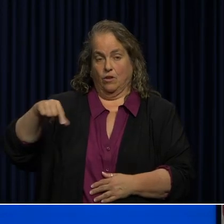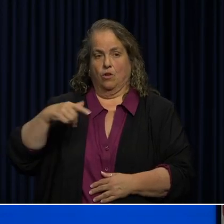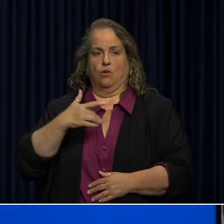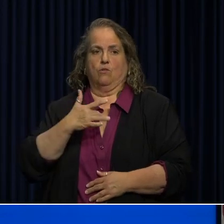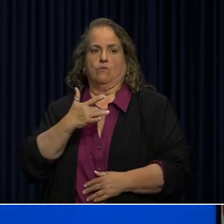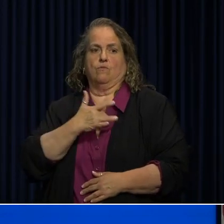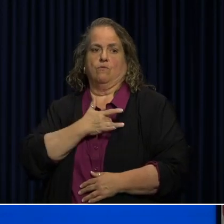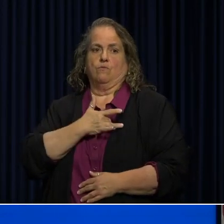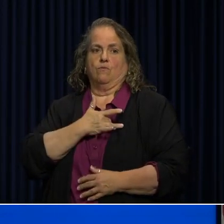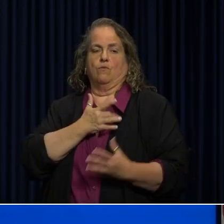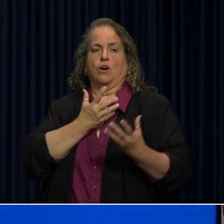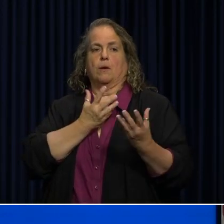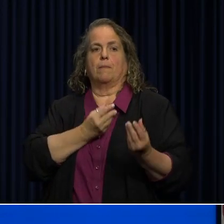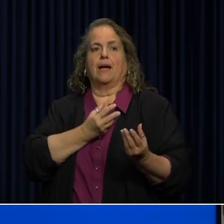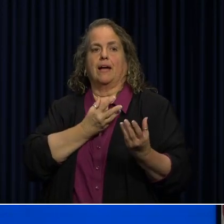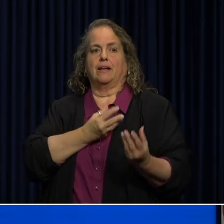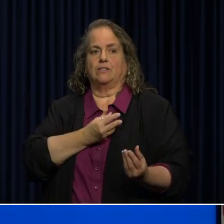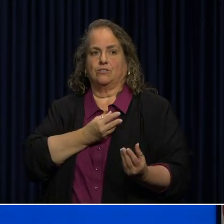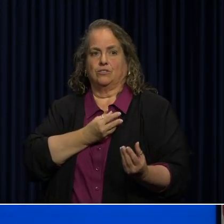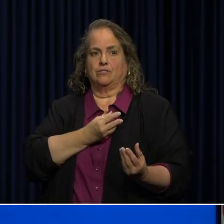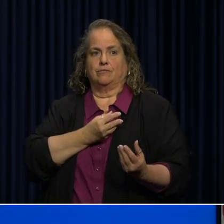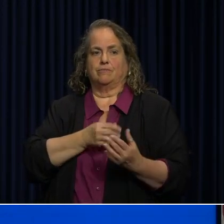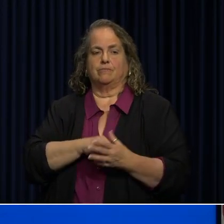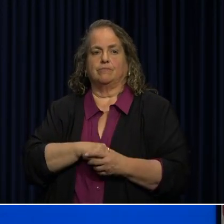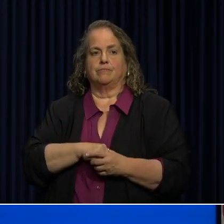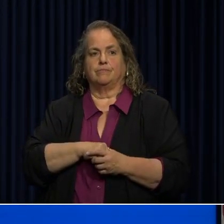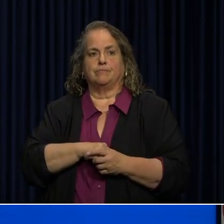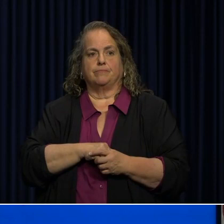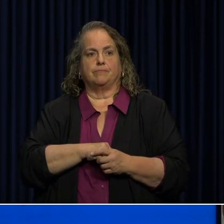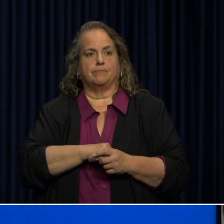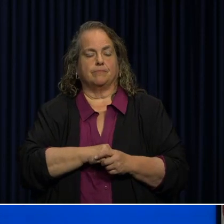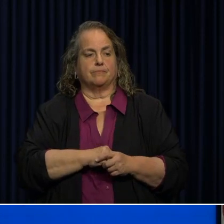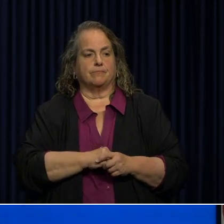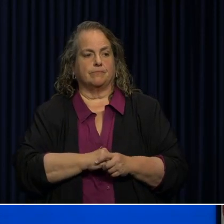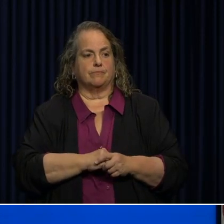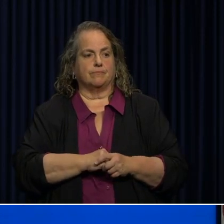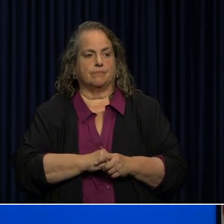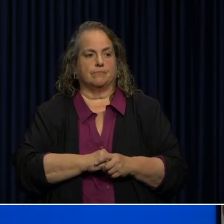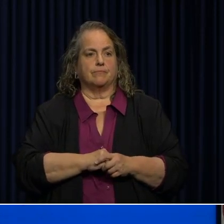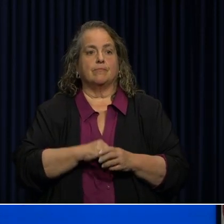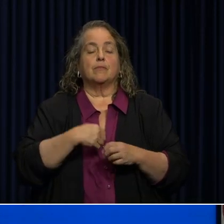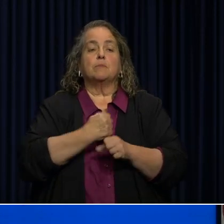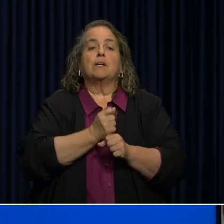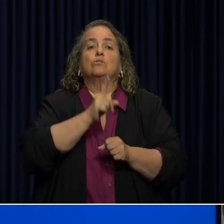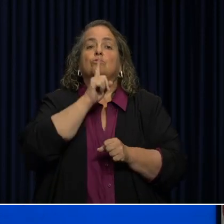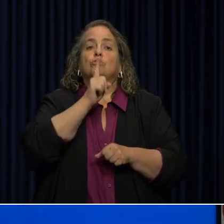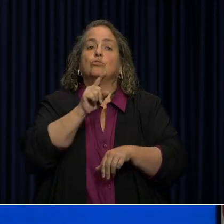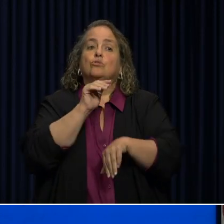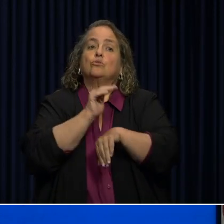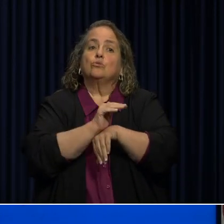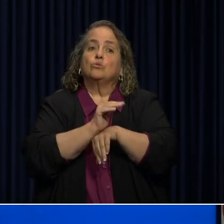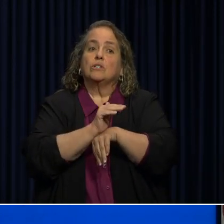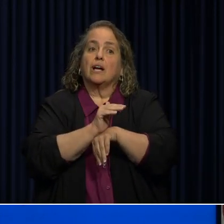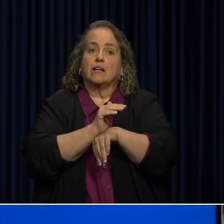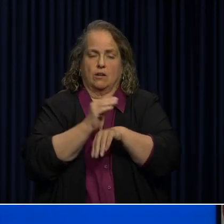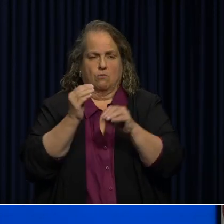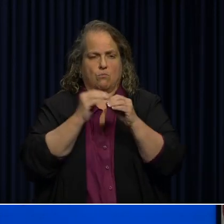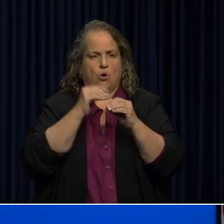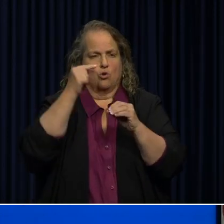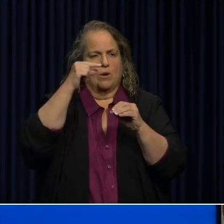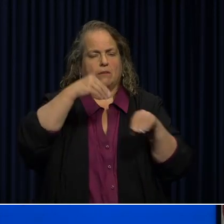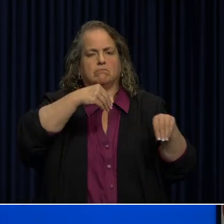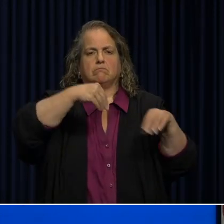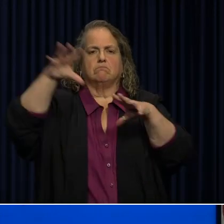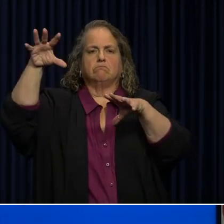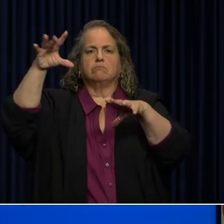Green for compassion. So let's make sure tonight that we have more green lights out there than ever